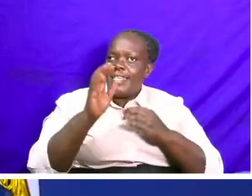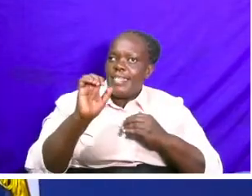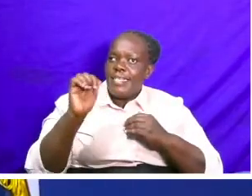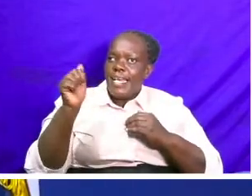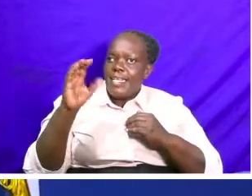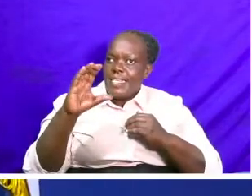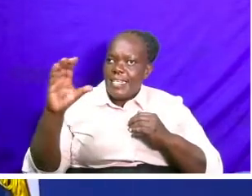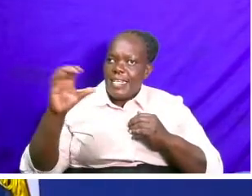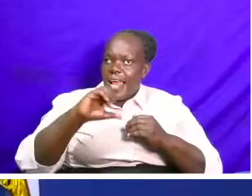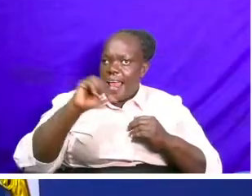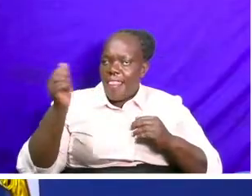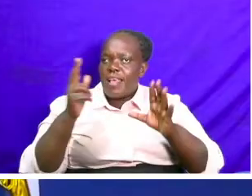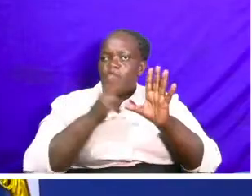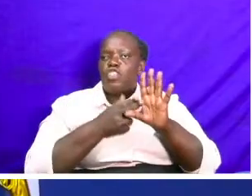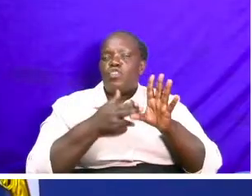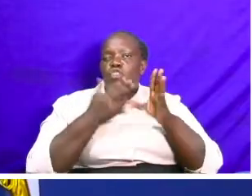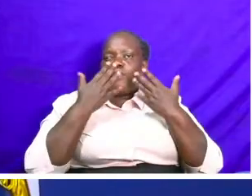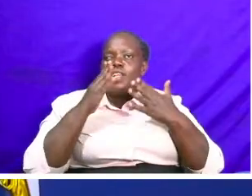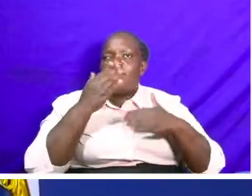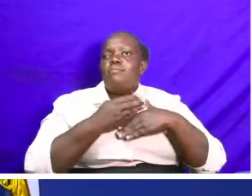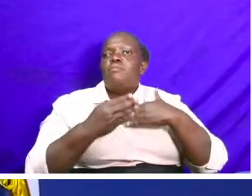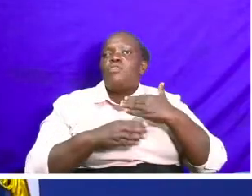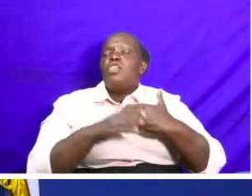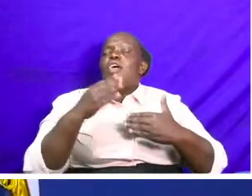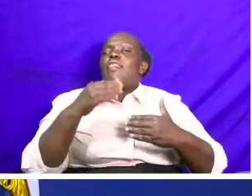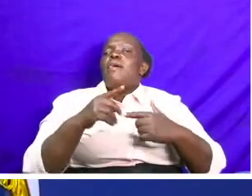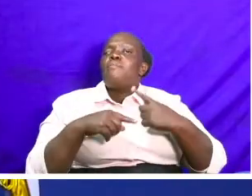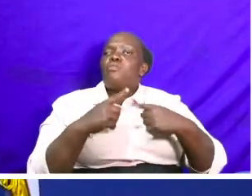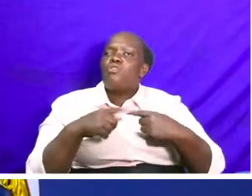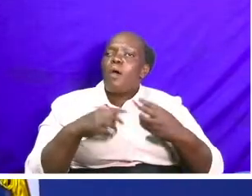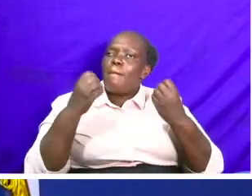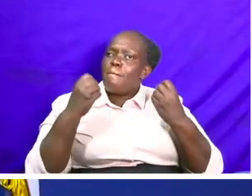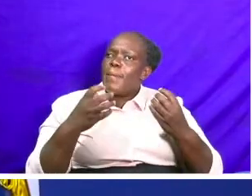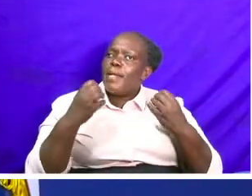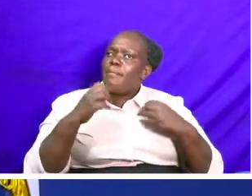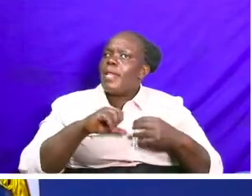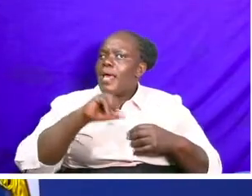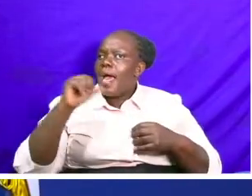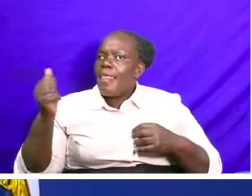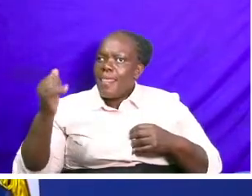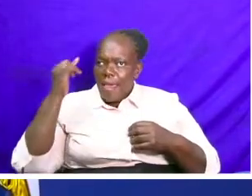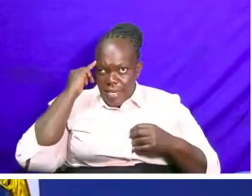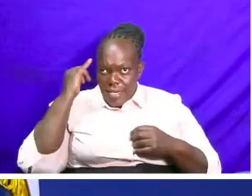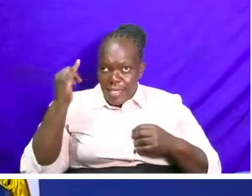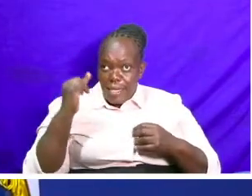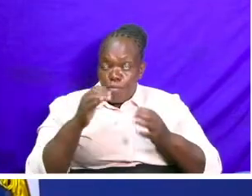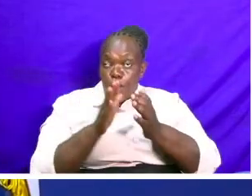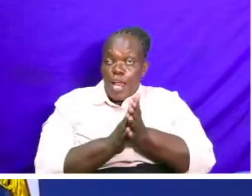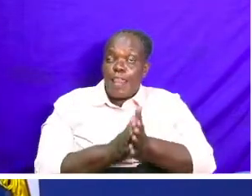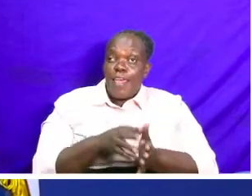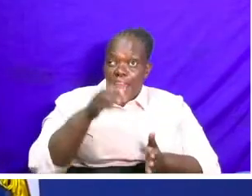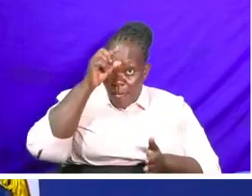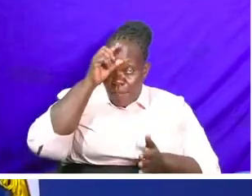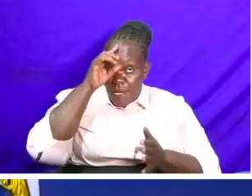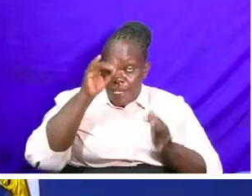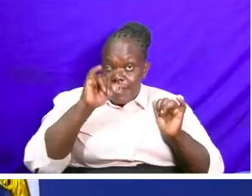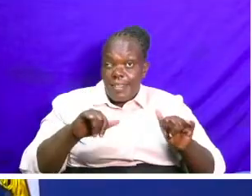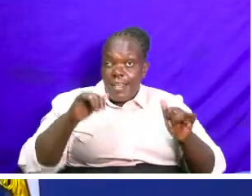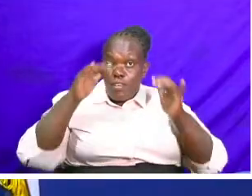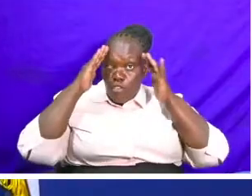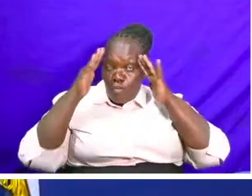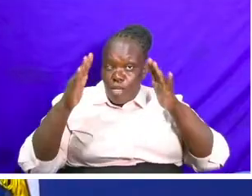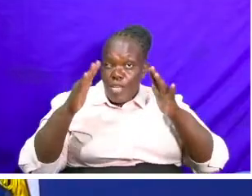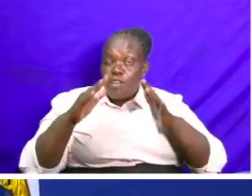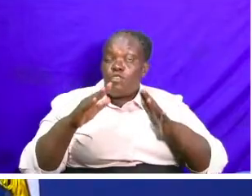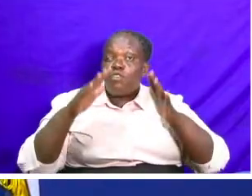others. This is actually building on the progress of many, many other initiatives, and the government remains steadfast